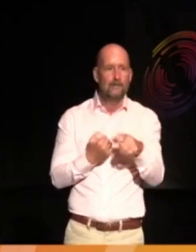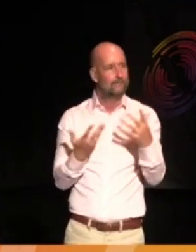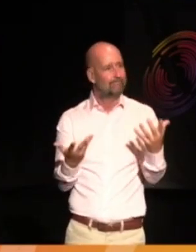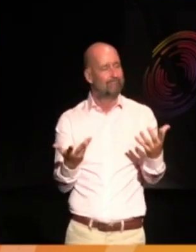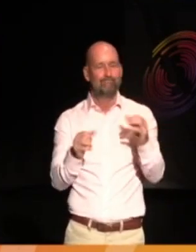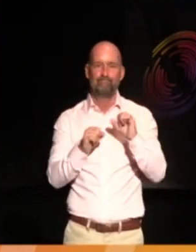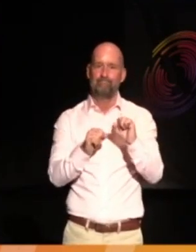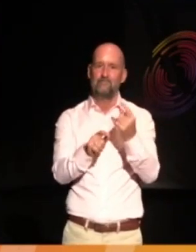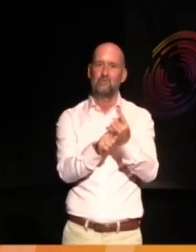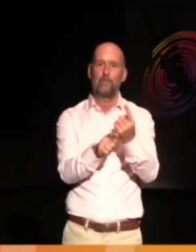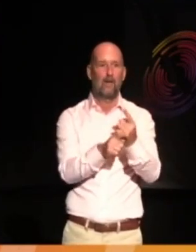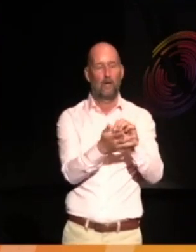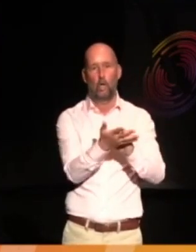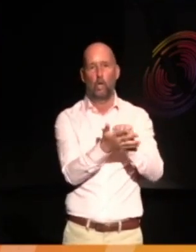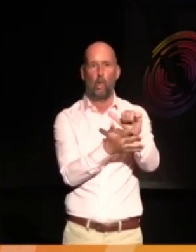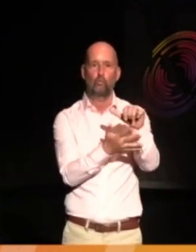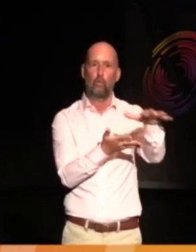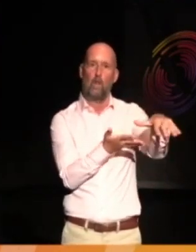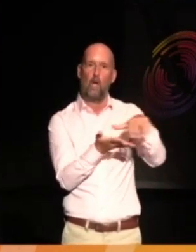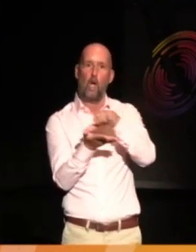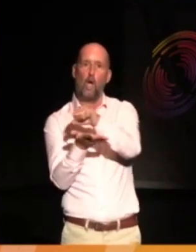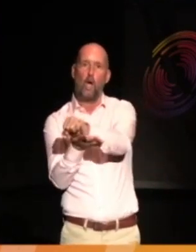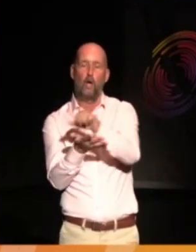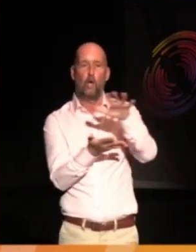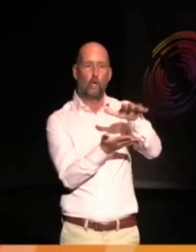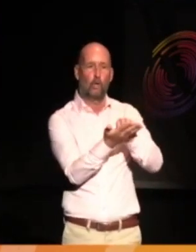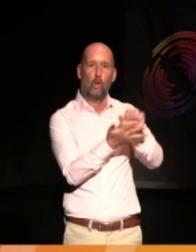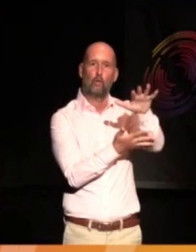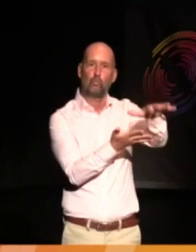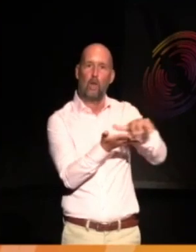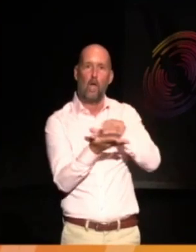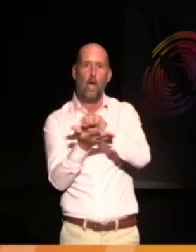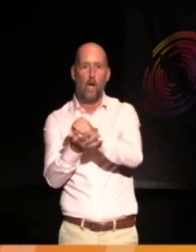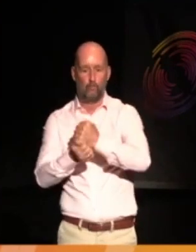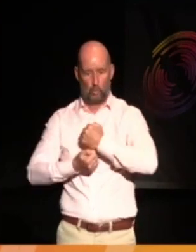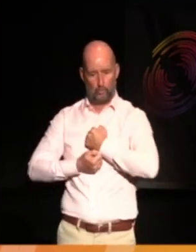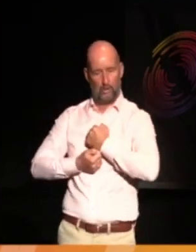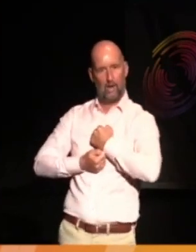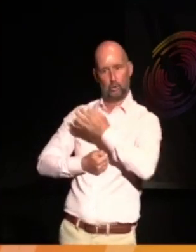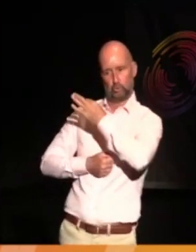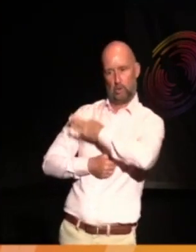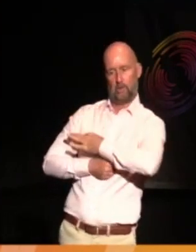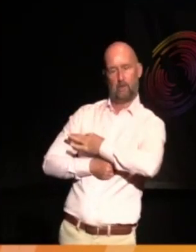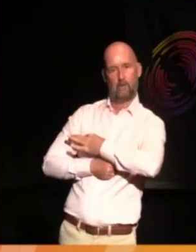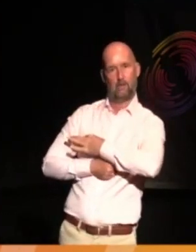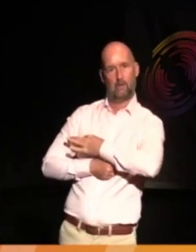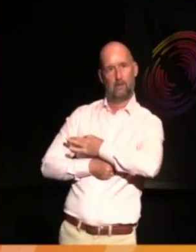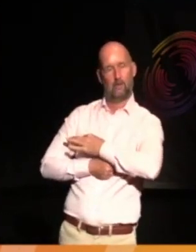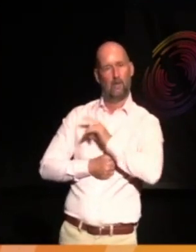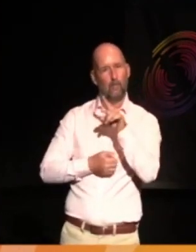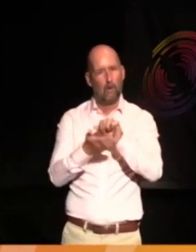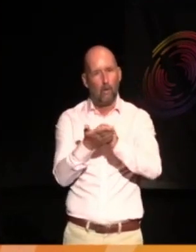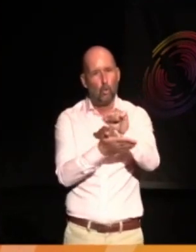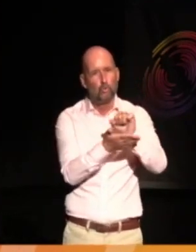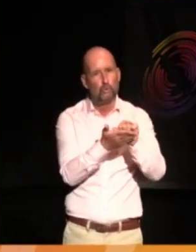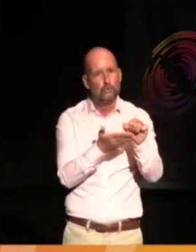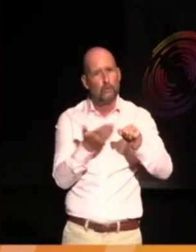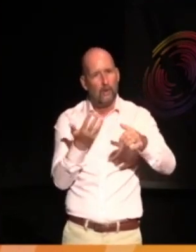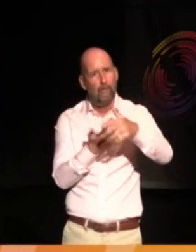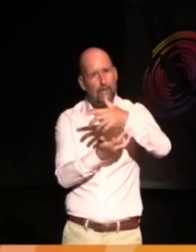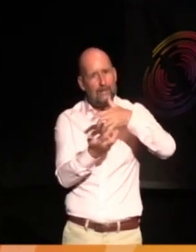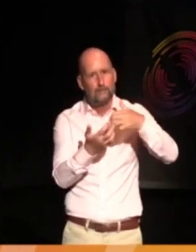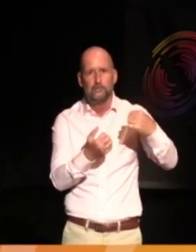about cultural appropriation in a certain way, because I think, well, cultures are supposed to mix. That